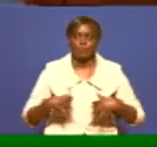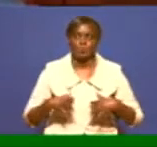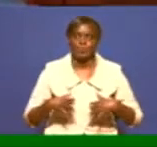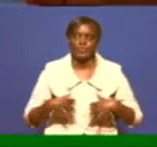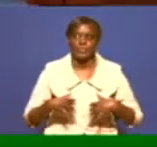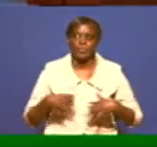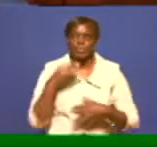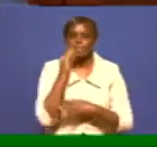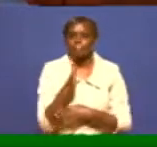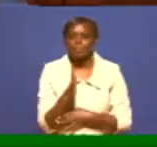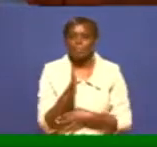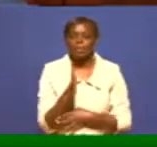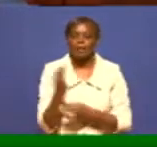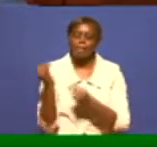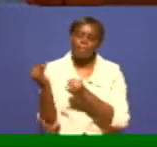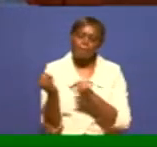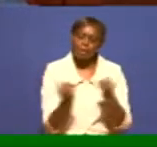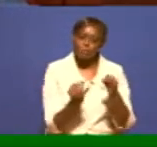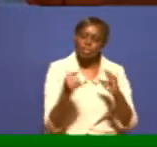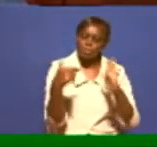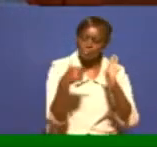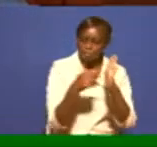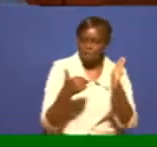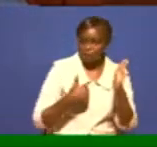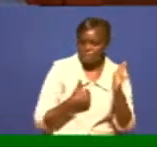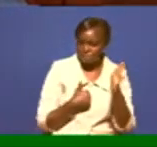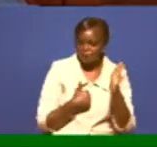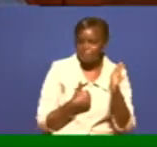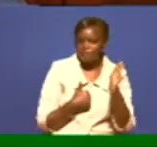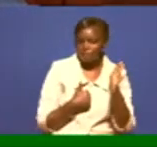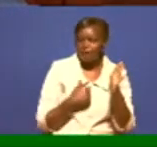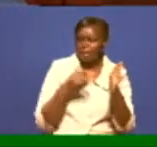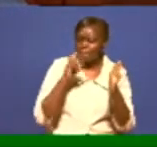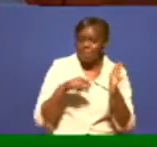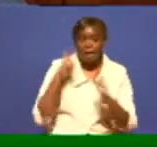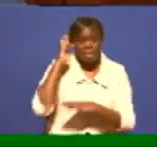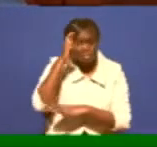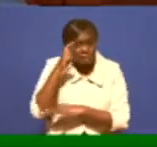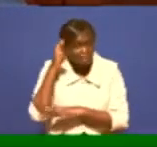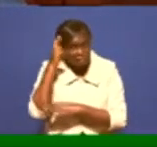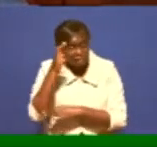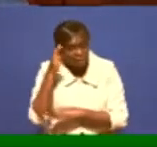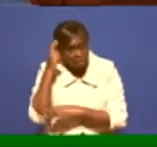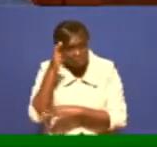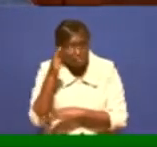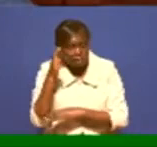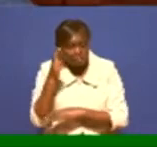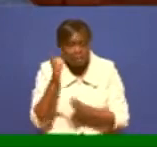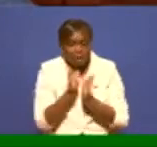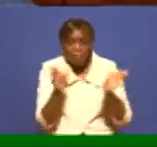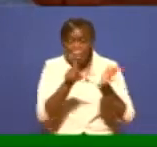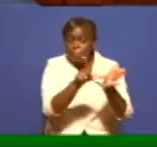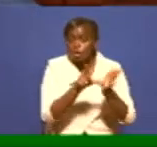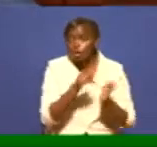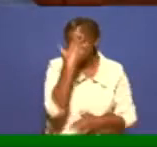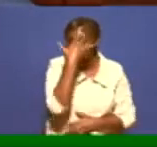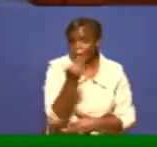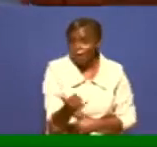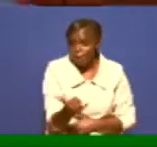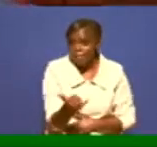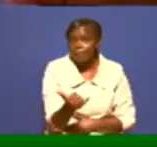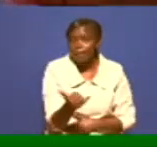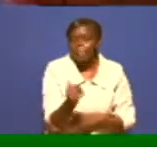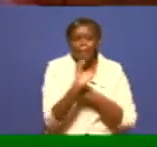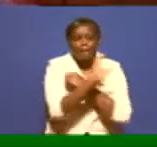Honorable Speaker, just as an introductory remark, we must realize that the reason why we have public debt in any